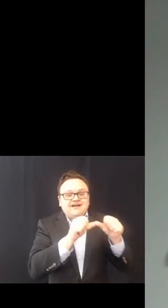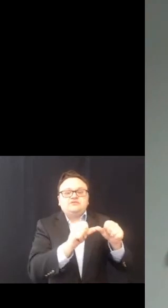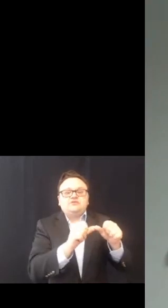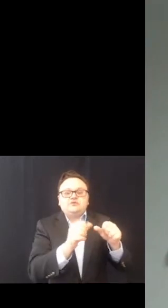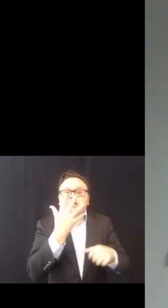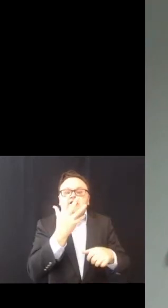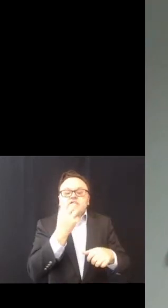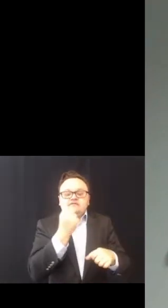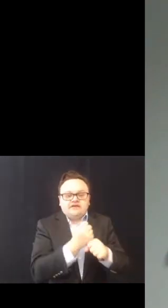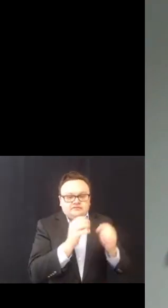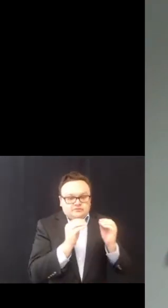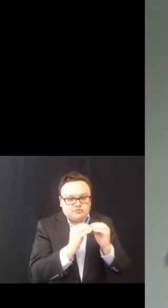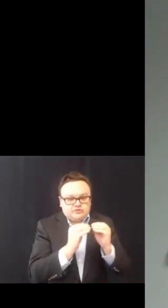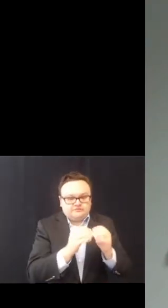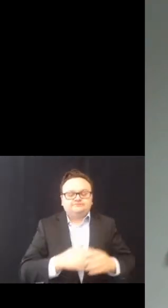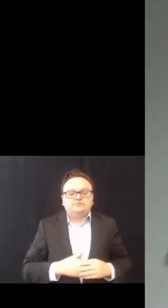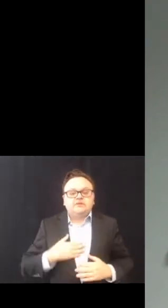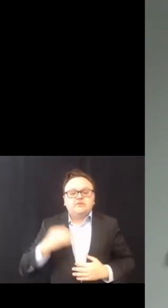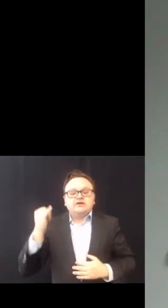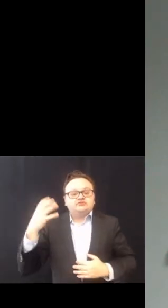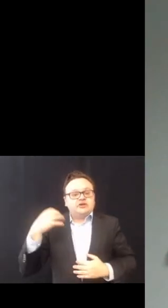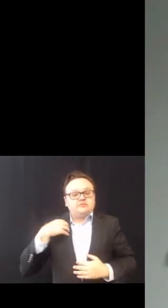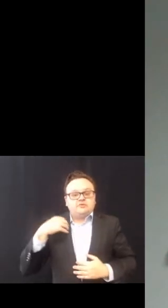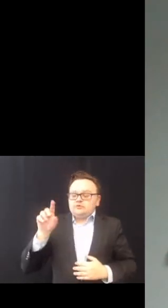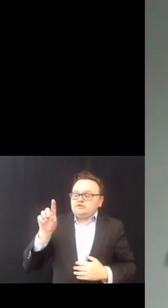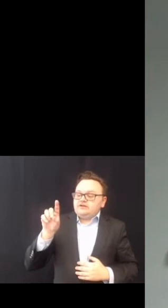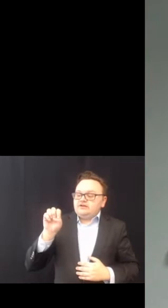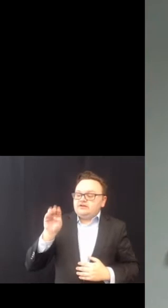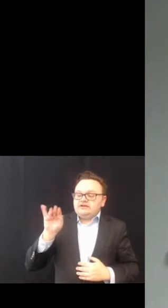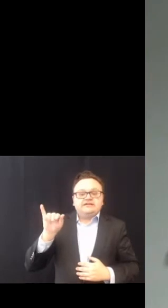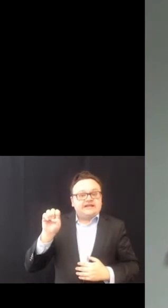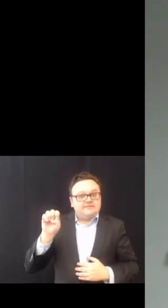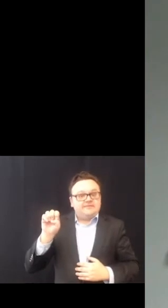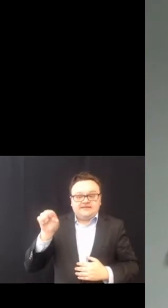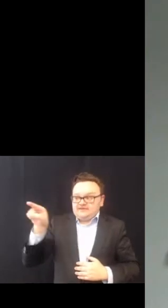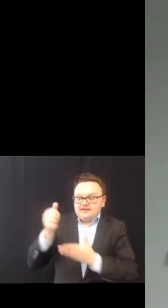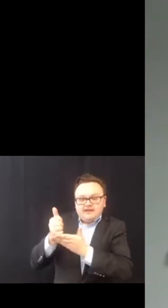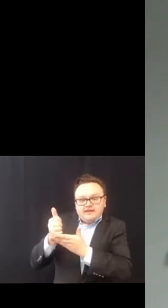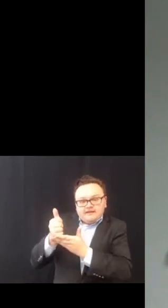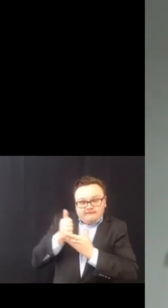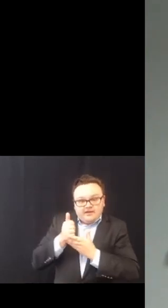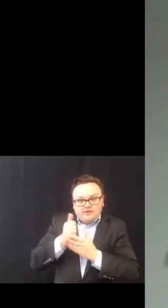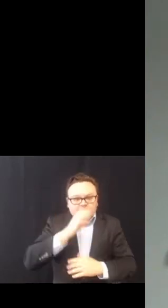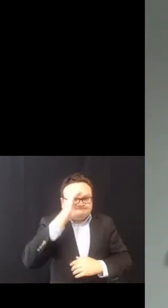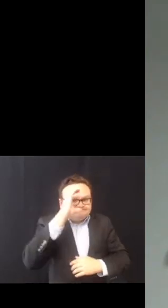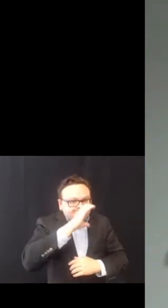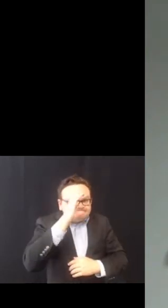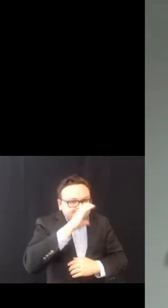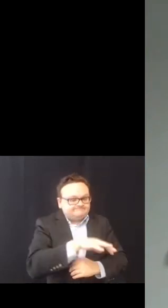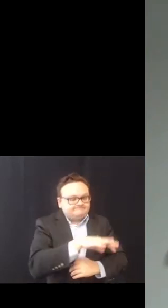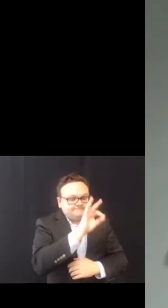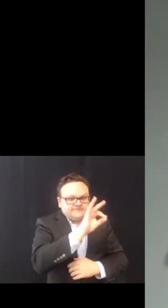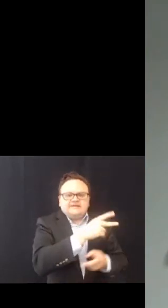job coach Debbie from People Could See is help help me keep my job